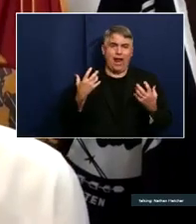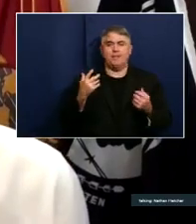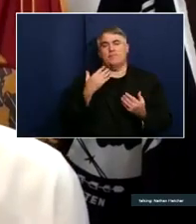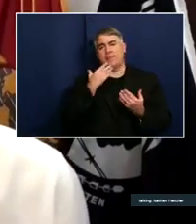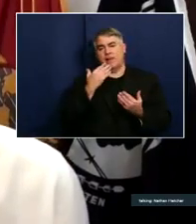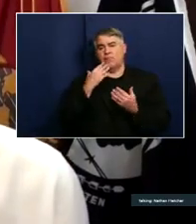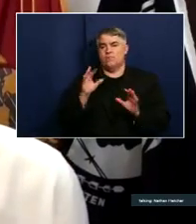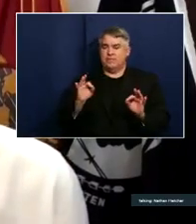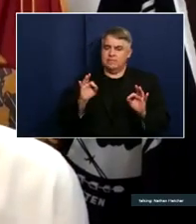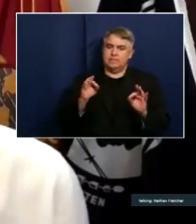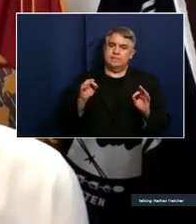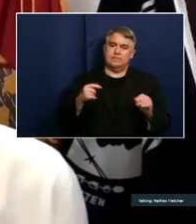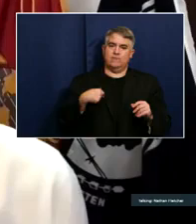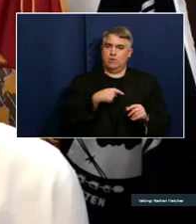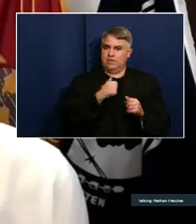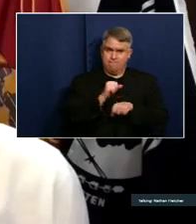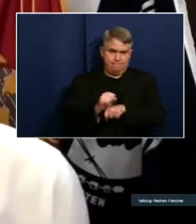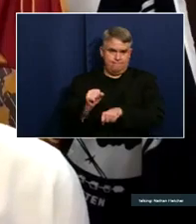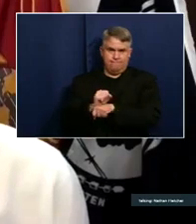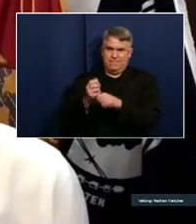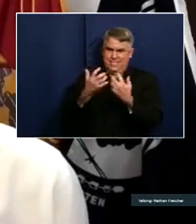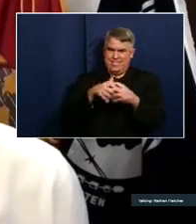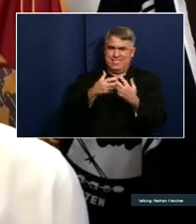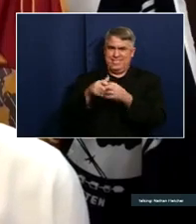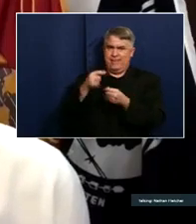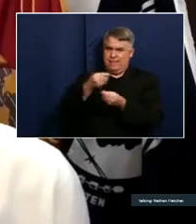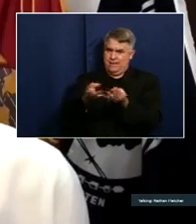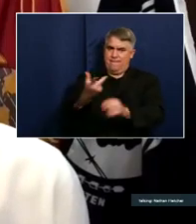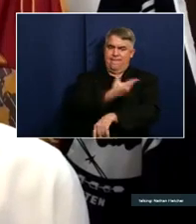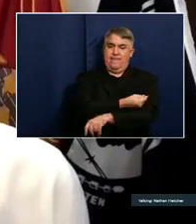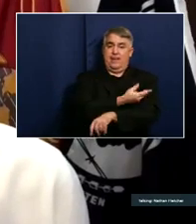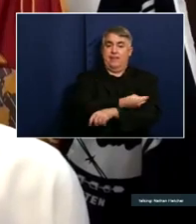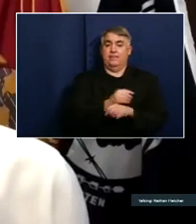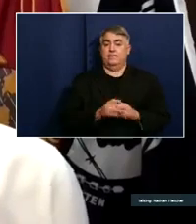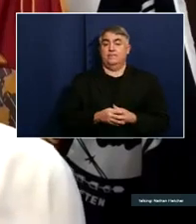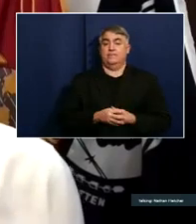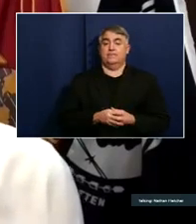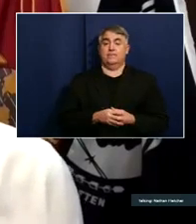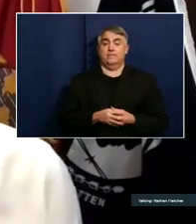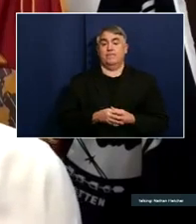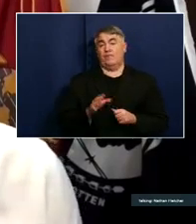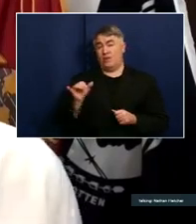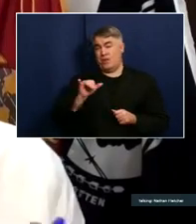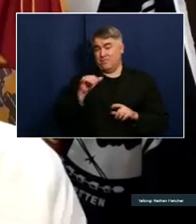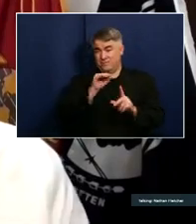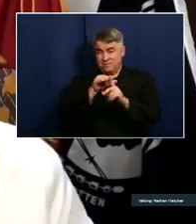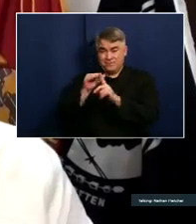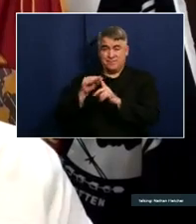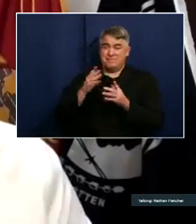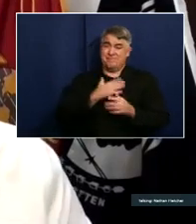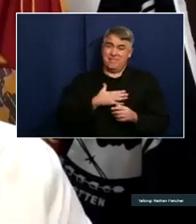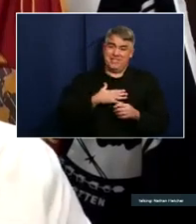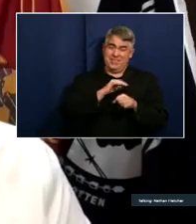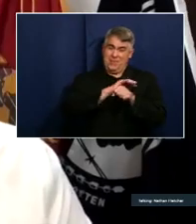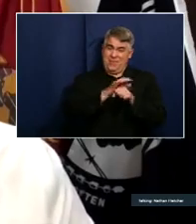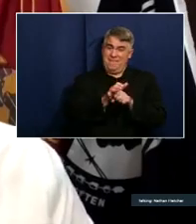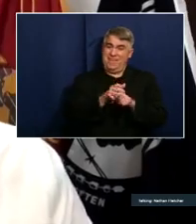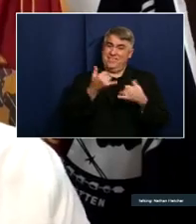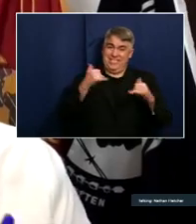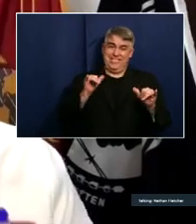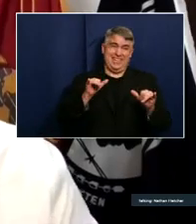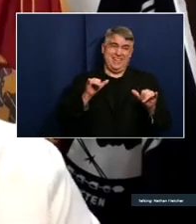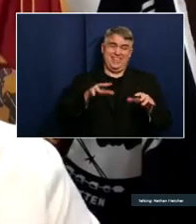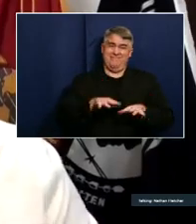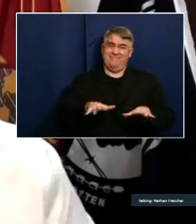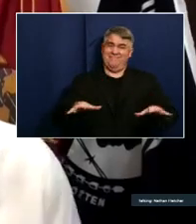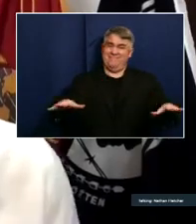can to get the vaccines out there. And then, you know, we also just want to remind everyone, COVID's still here. Our case counts are definitely trending in the positive